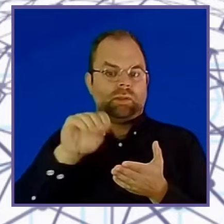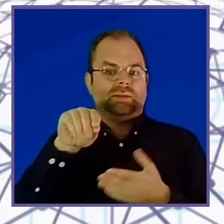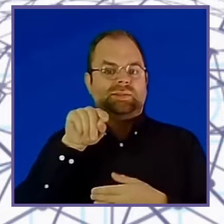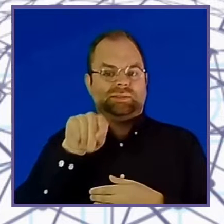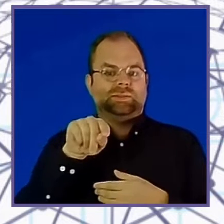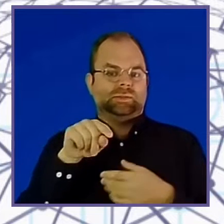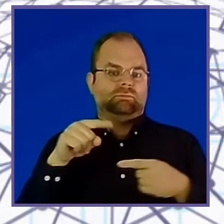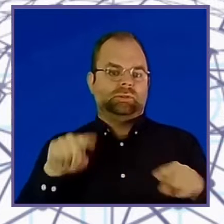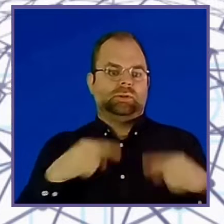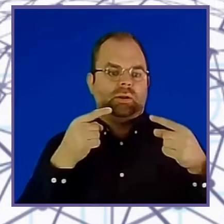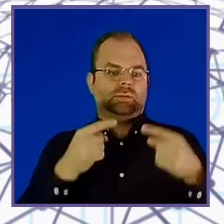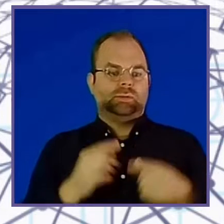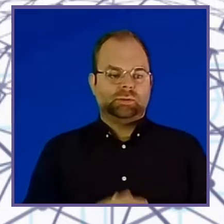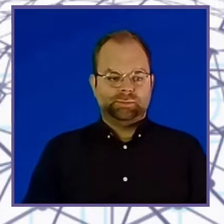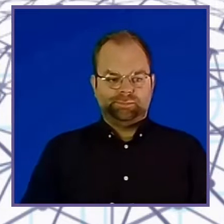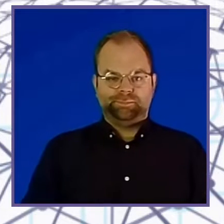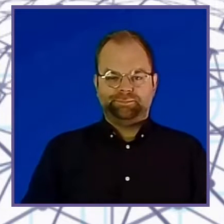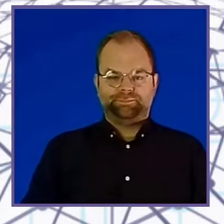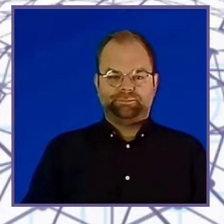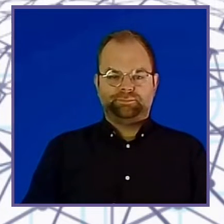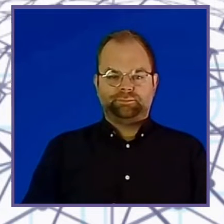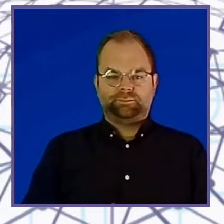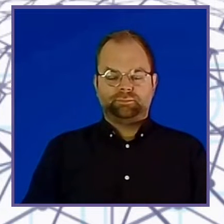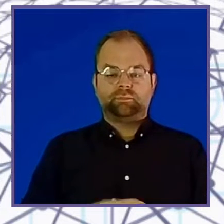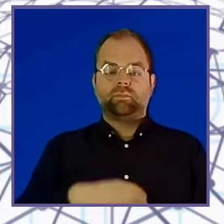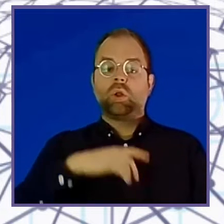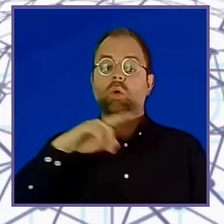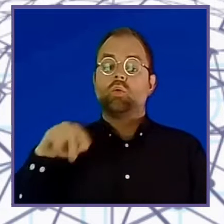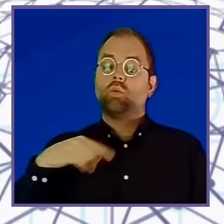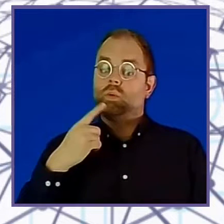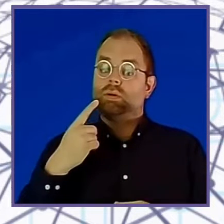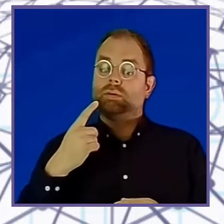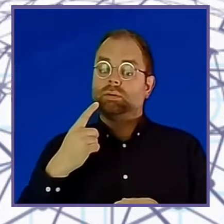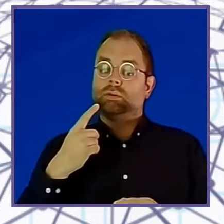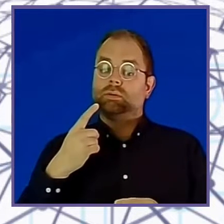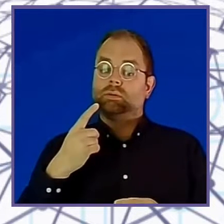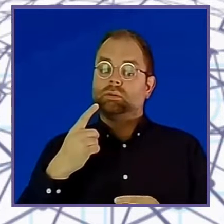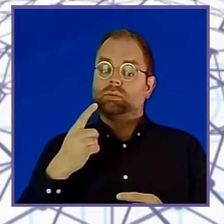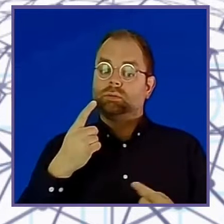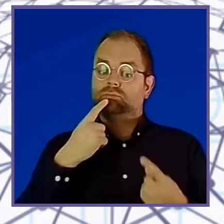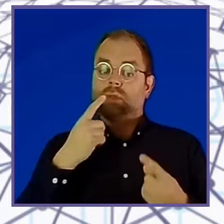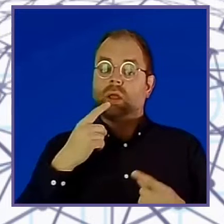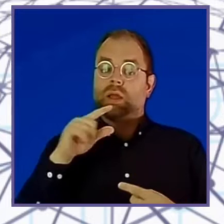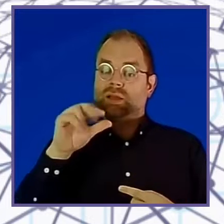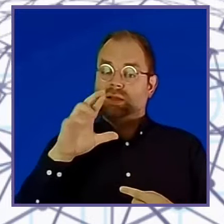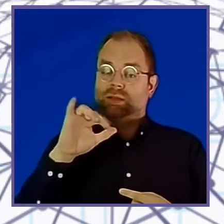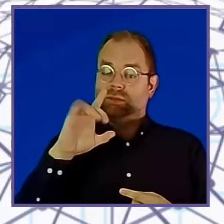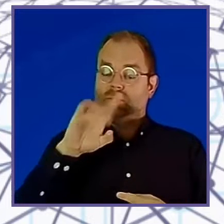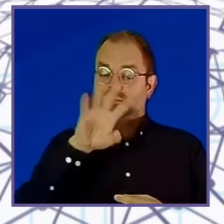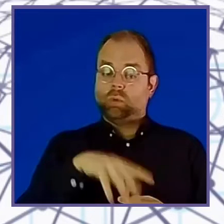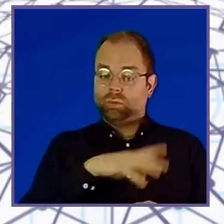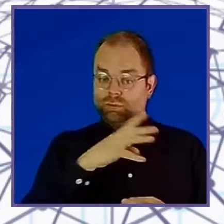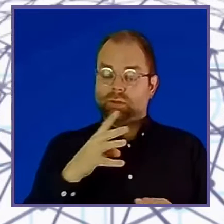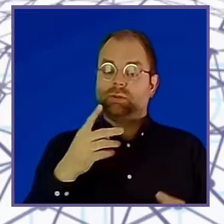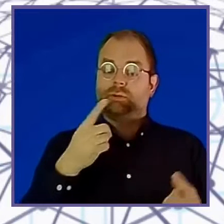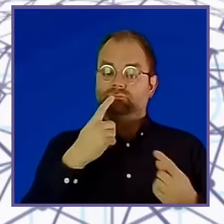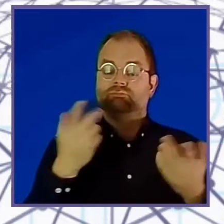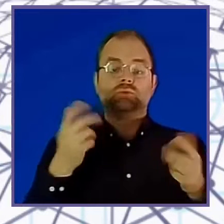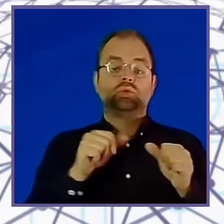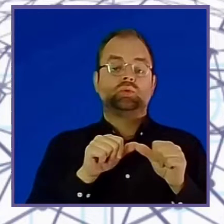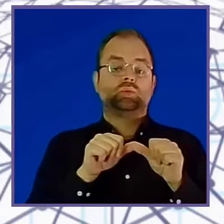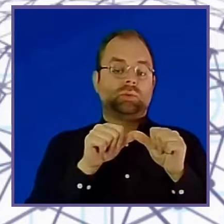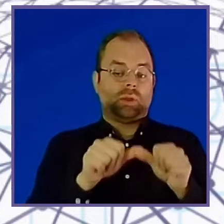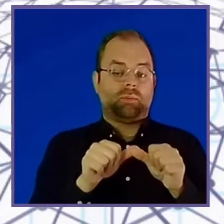Even worse, we found that the lack of awareness is a huge challenge, the lack of